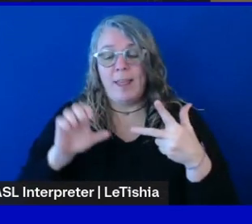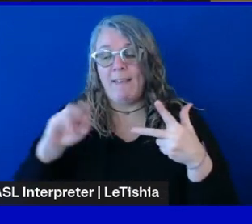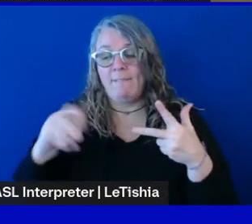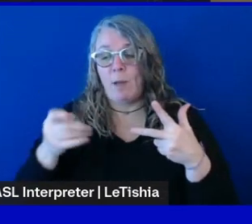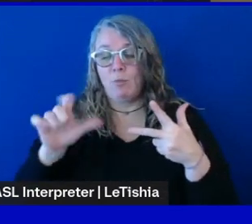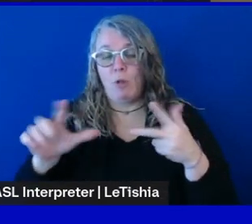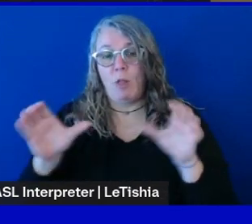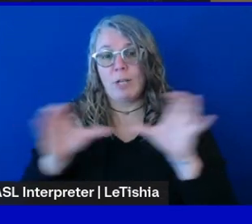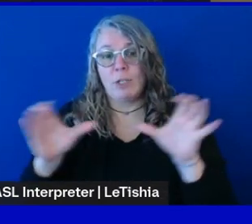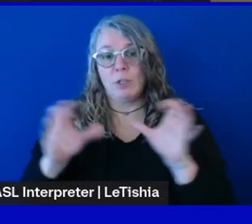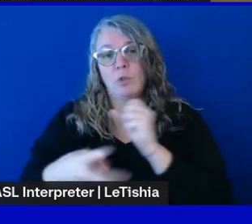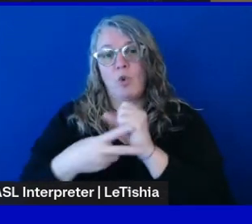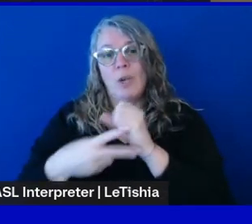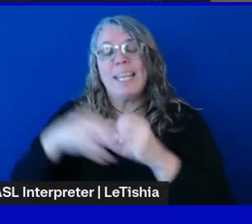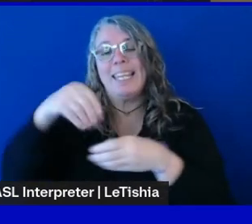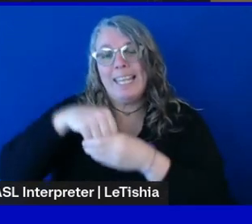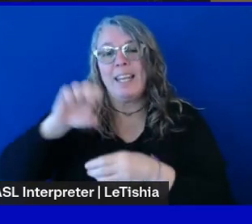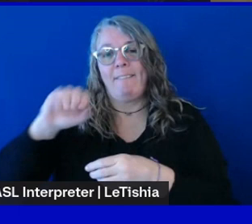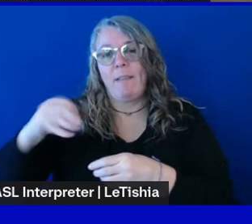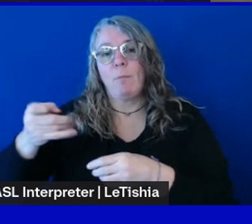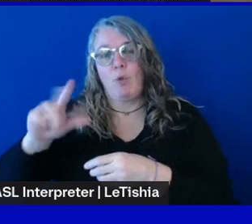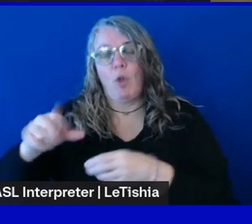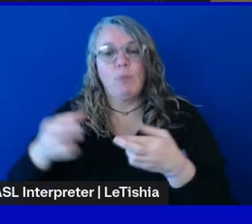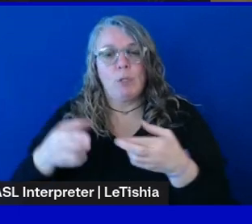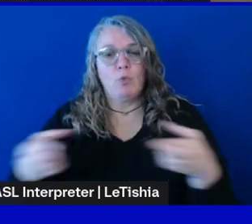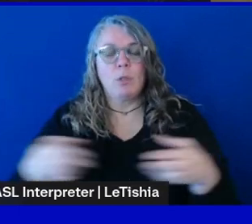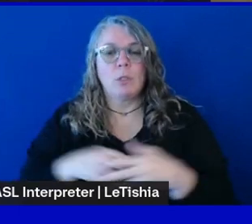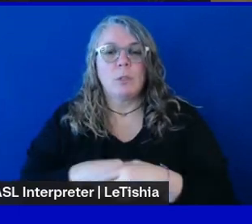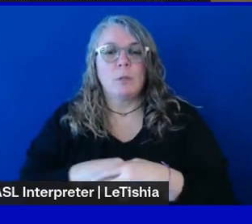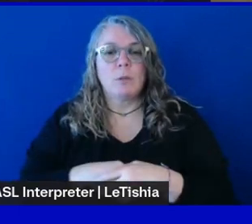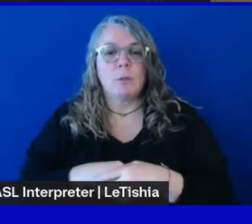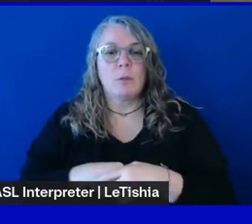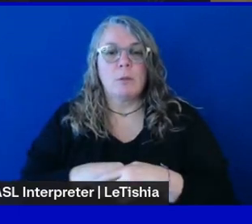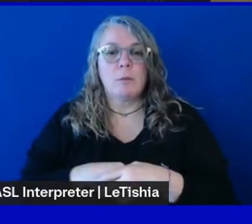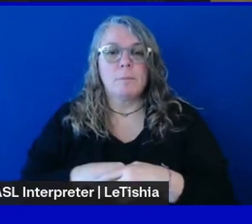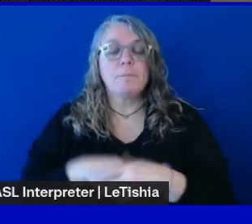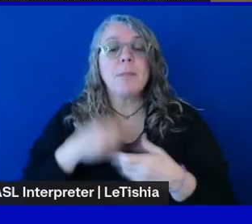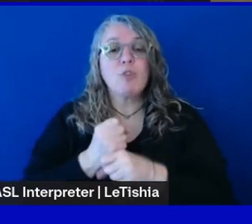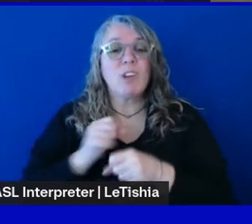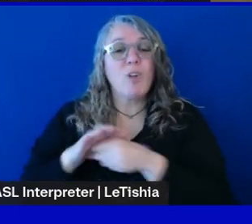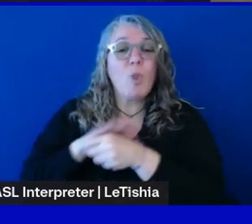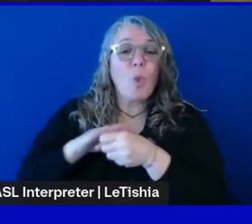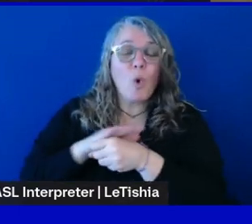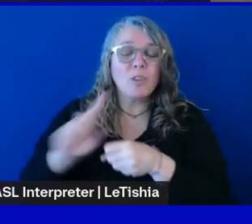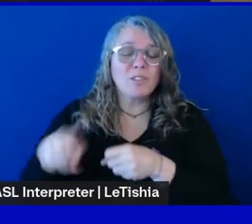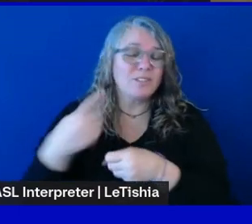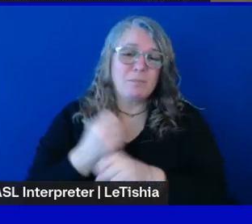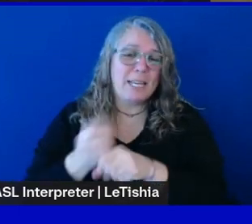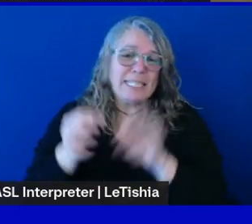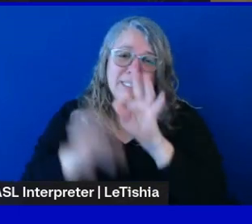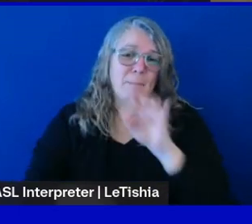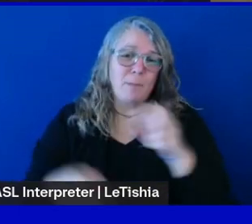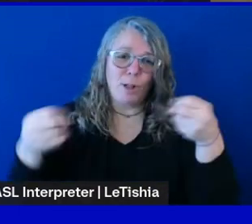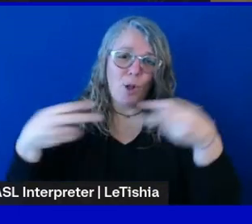credentials stored in an ephemeral resource. I created locals just to kind of simplify the